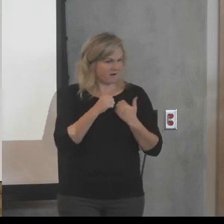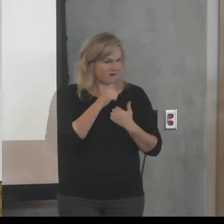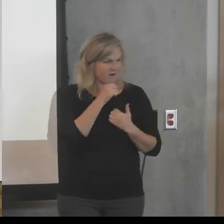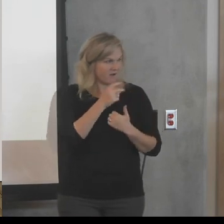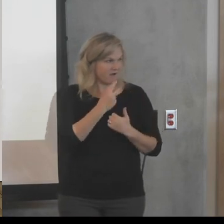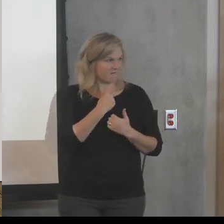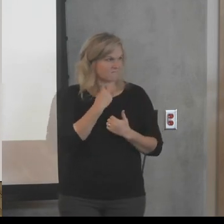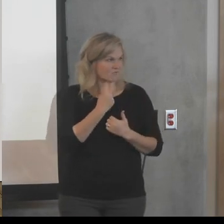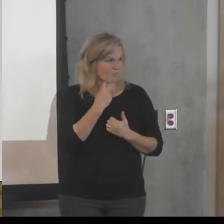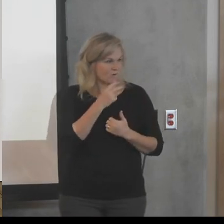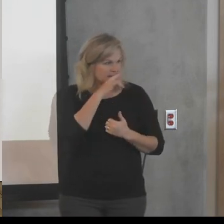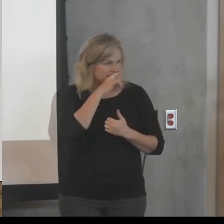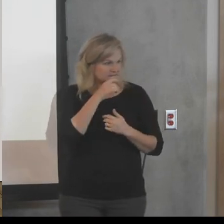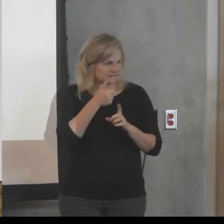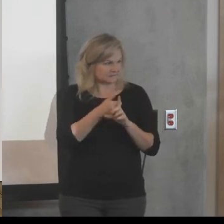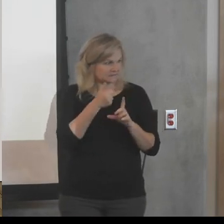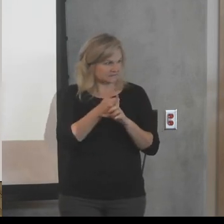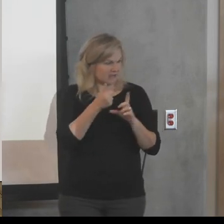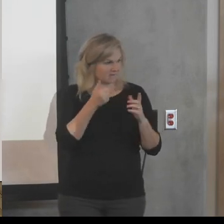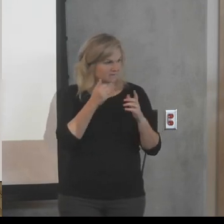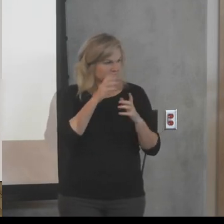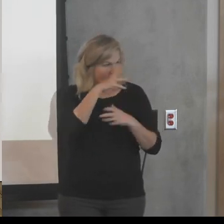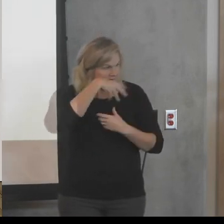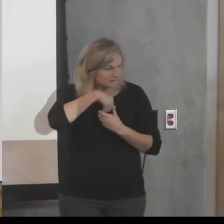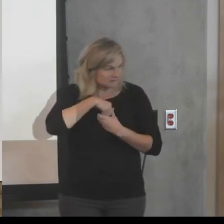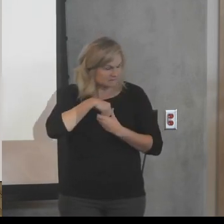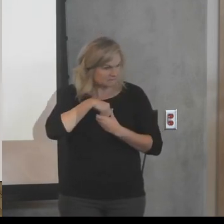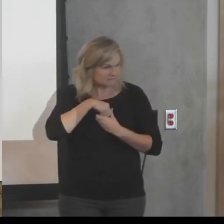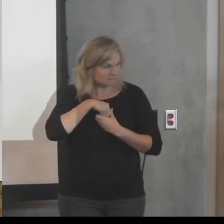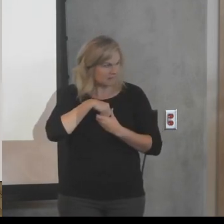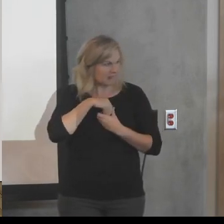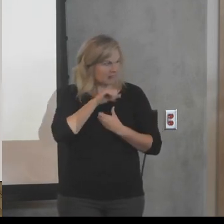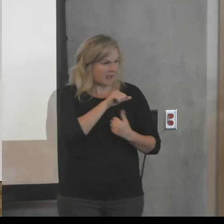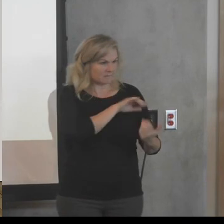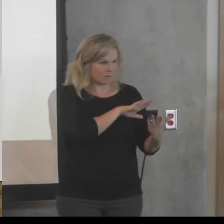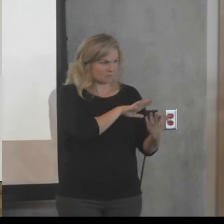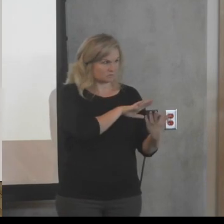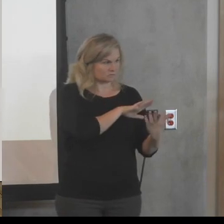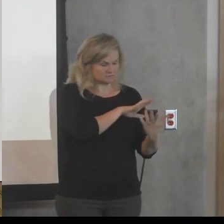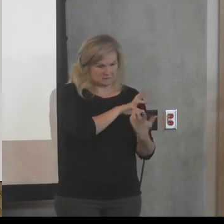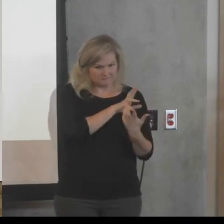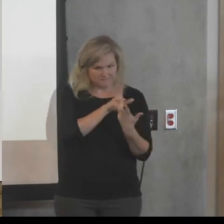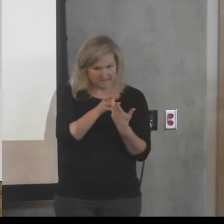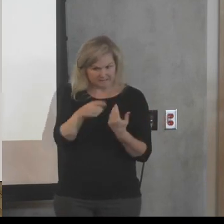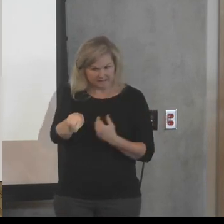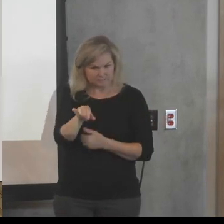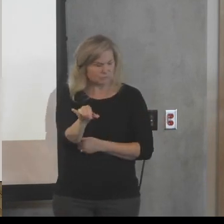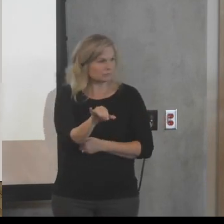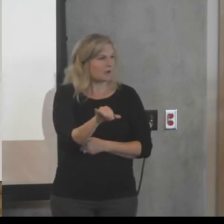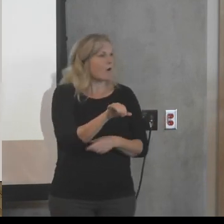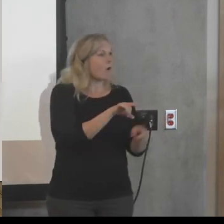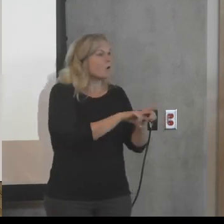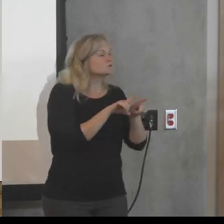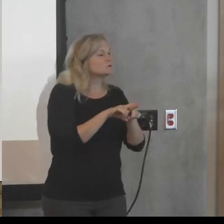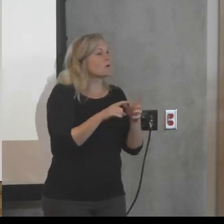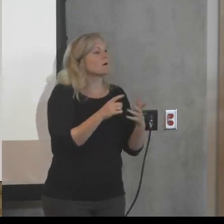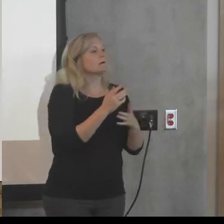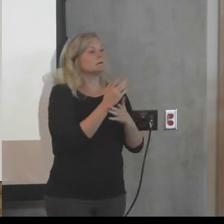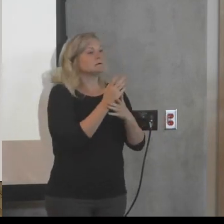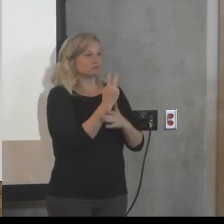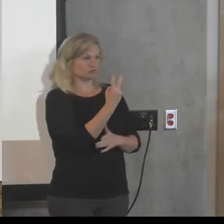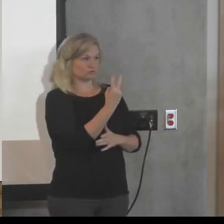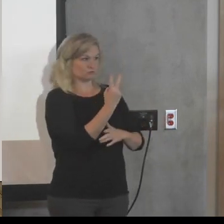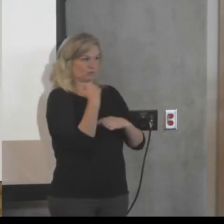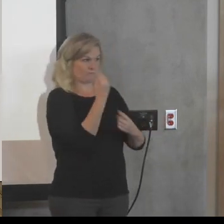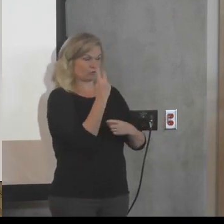autism. And I've also had 2 kindergarten kids with Down syndrome come to kindergarten,